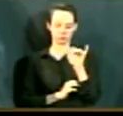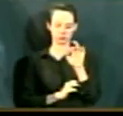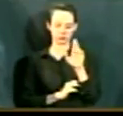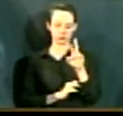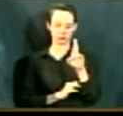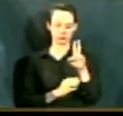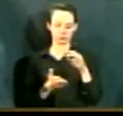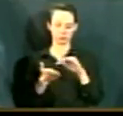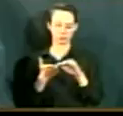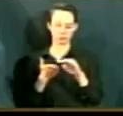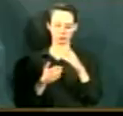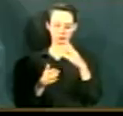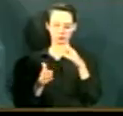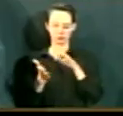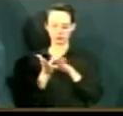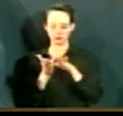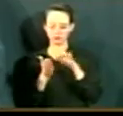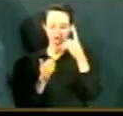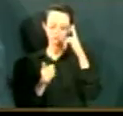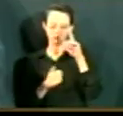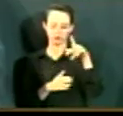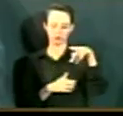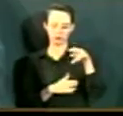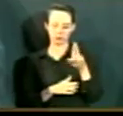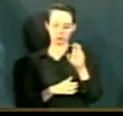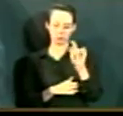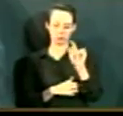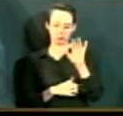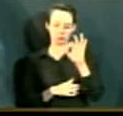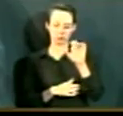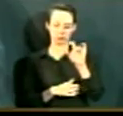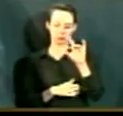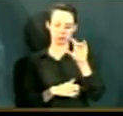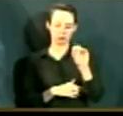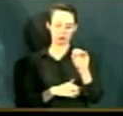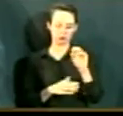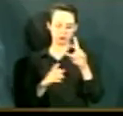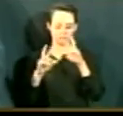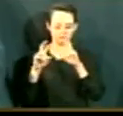for portfolio assessments in pre-K and kindergarten for school year